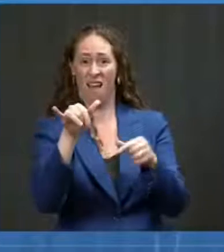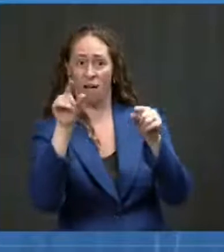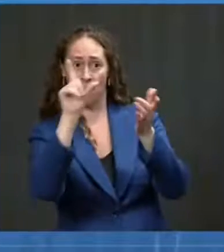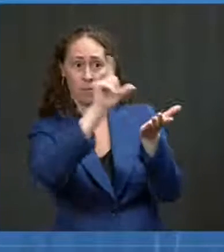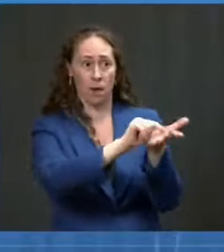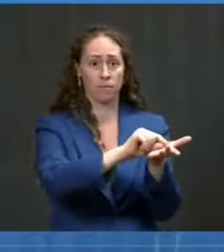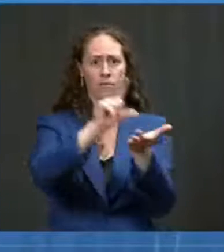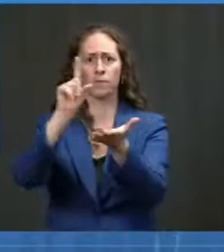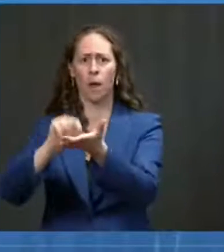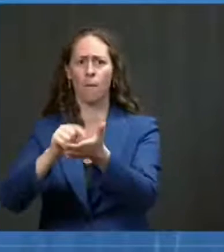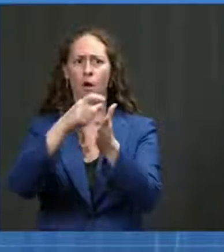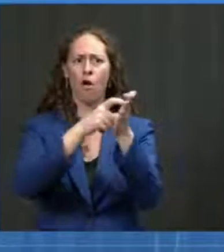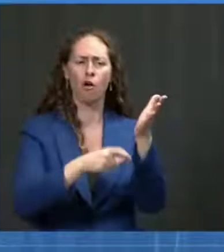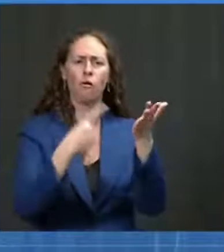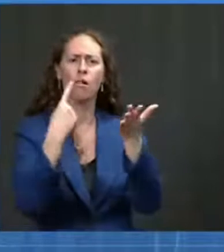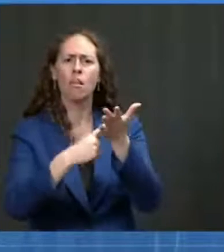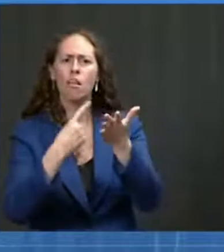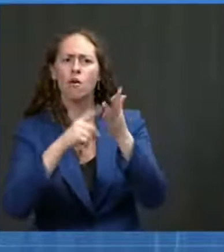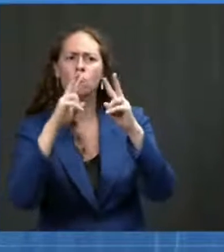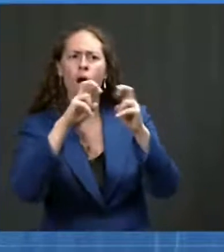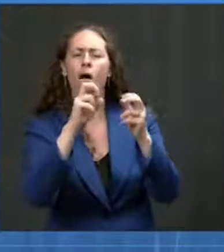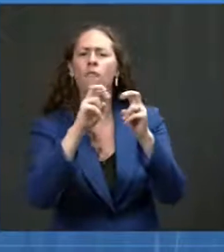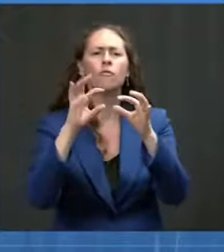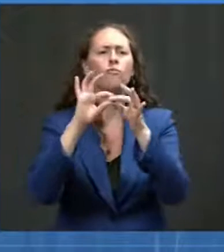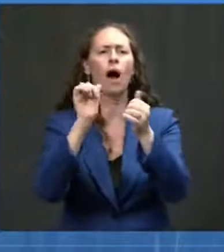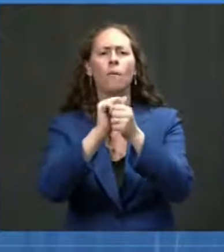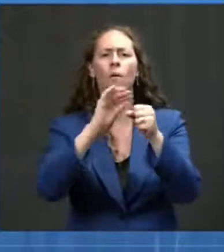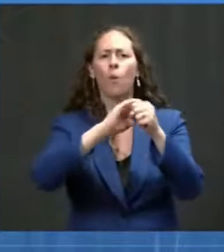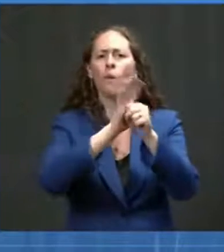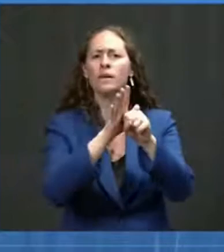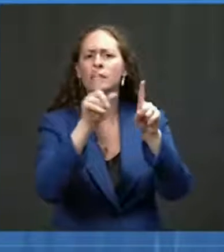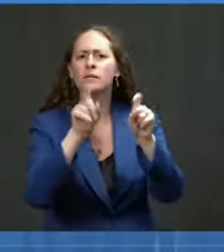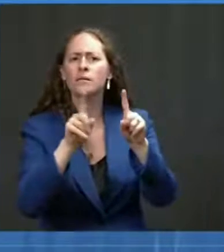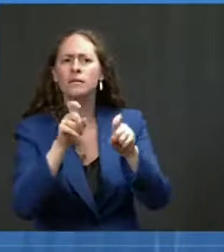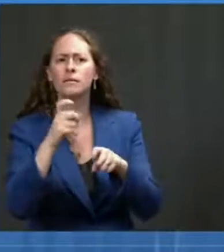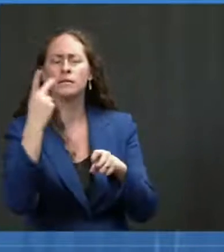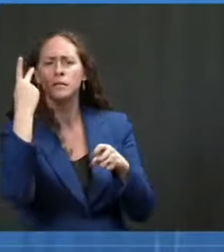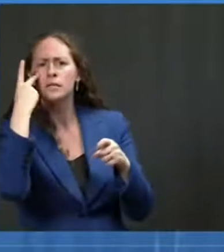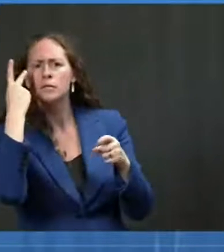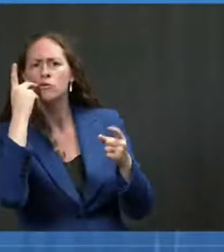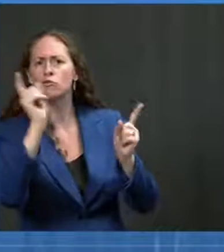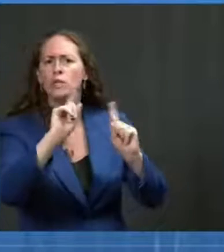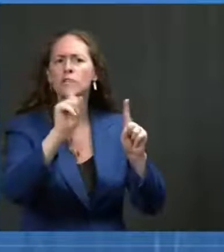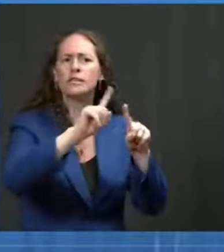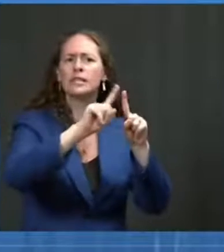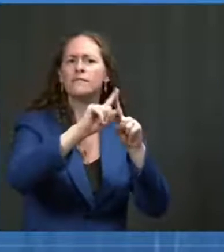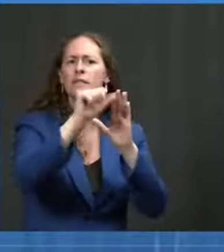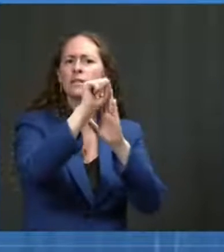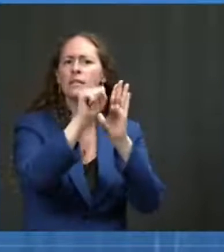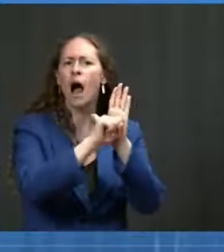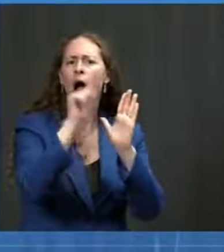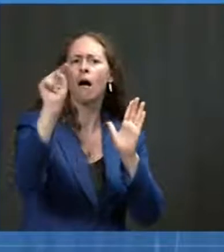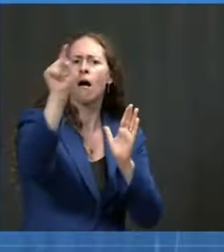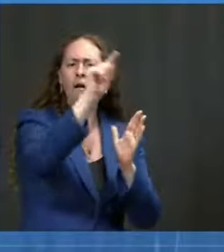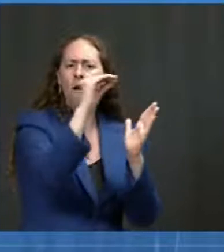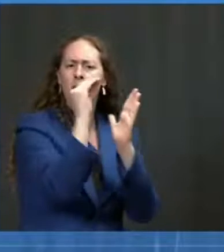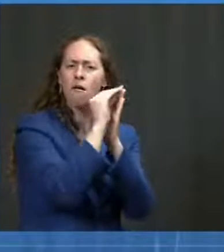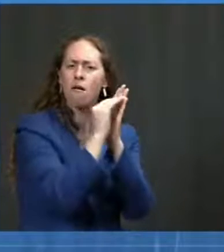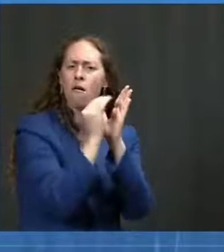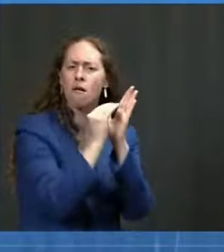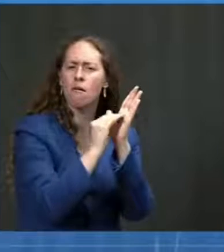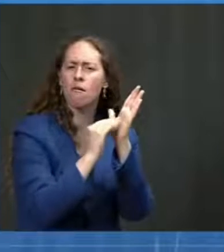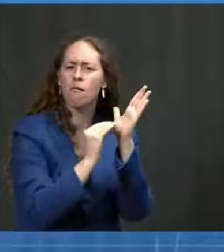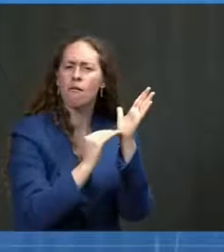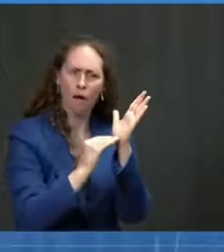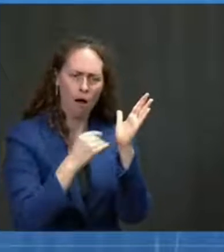individuals' vaccination status based on the state's vaccine records. This allowed New York to study vaccine effectiveness against infection